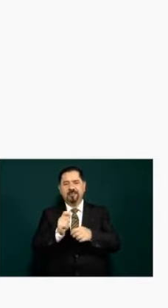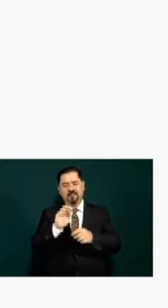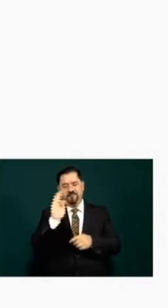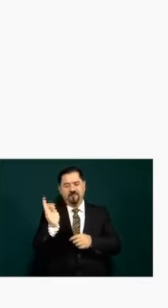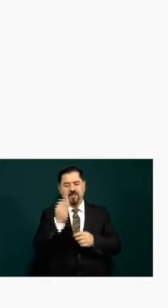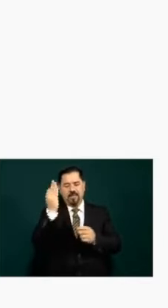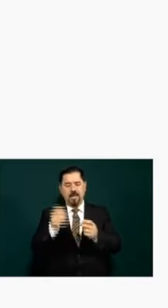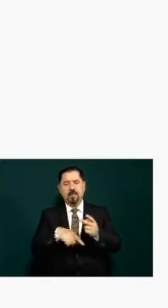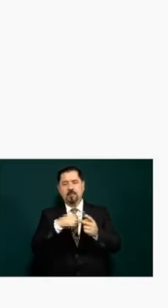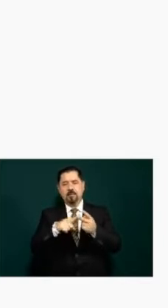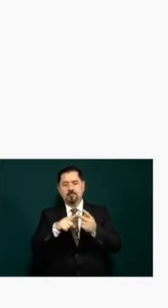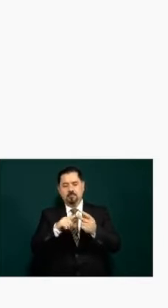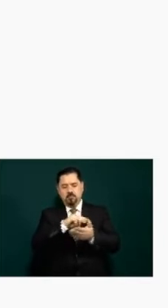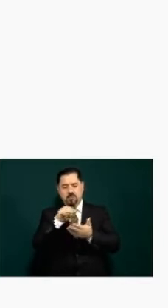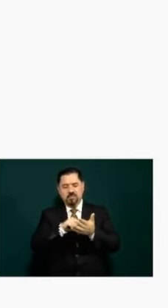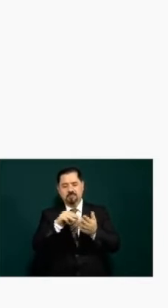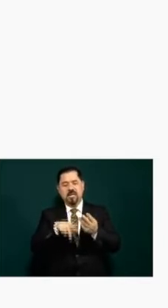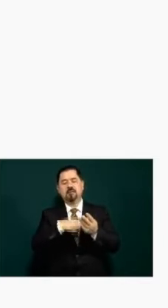state